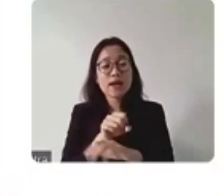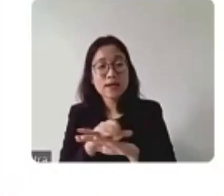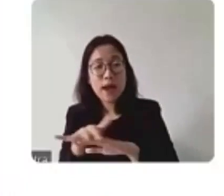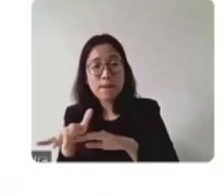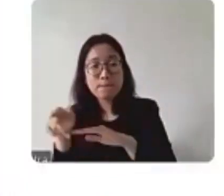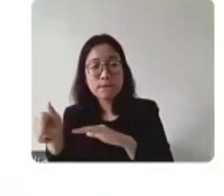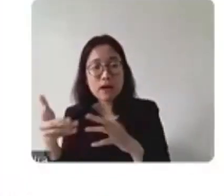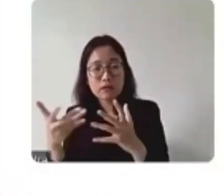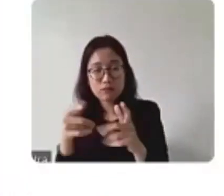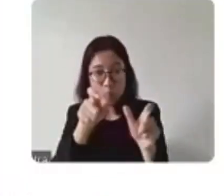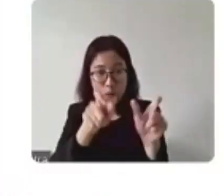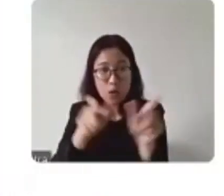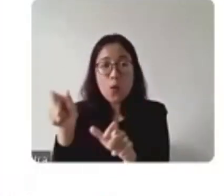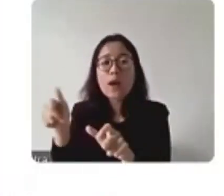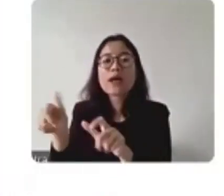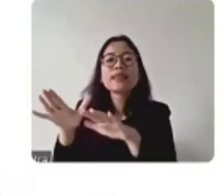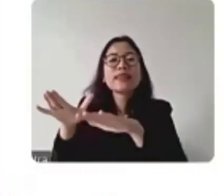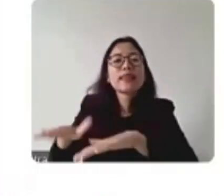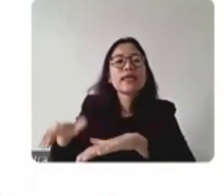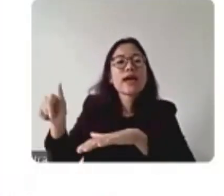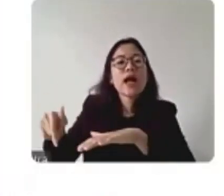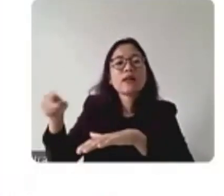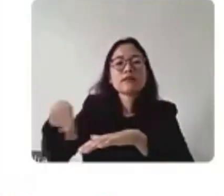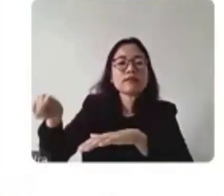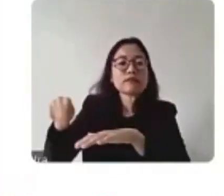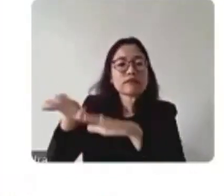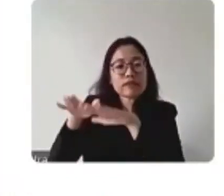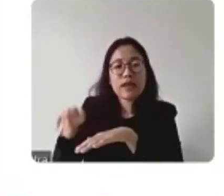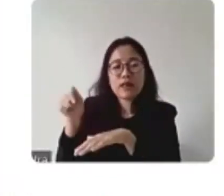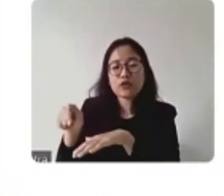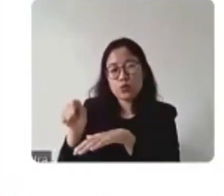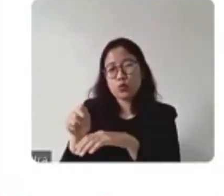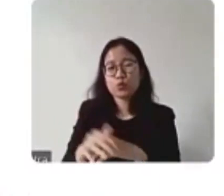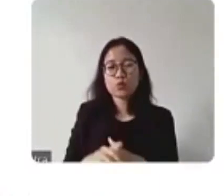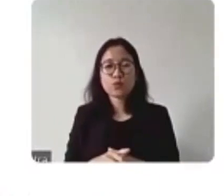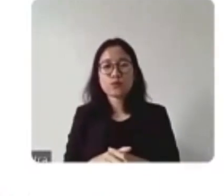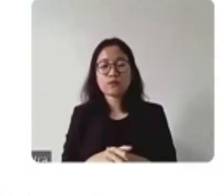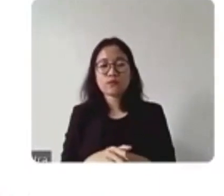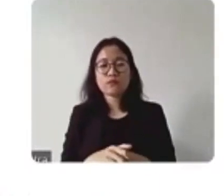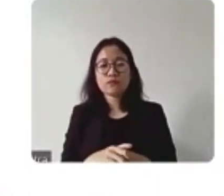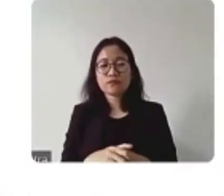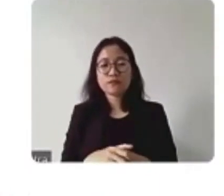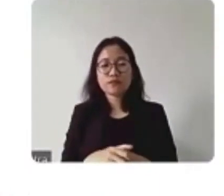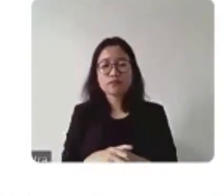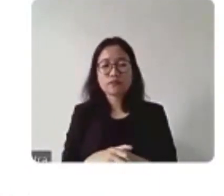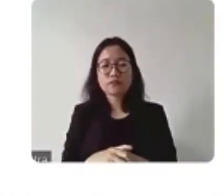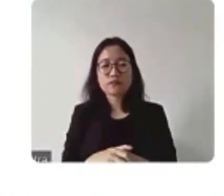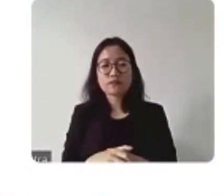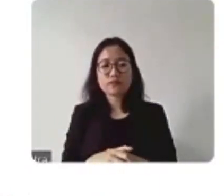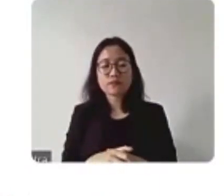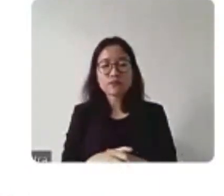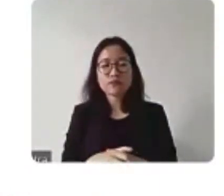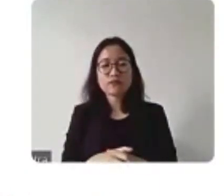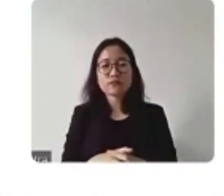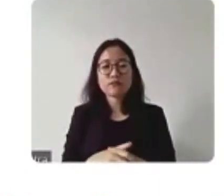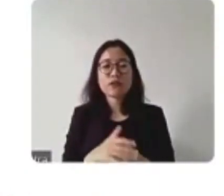then people will more closer to the habitat of